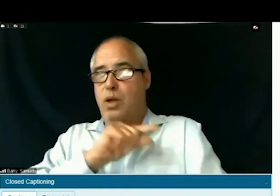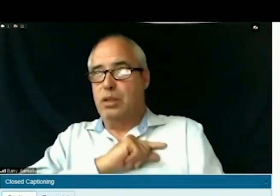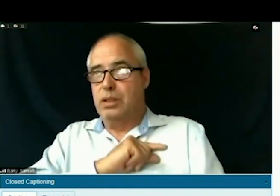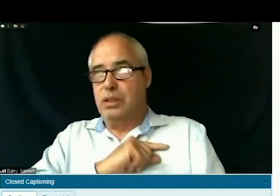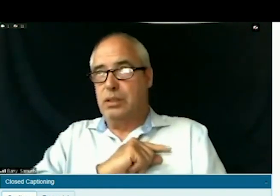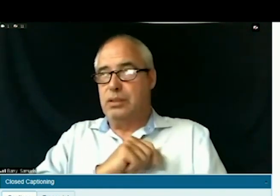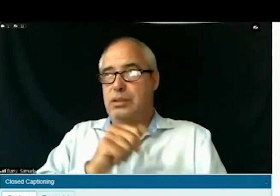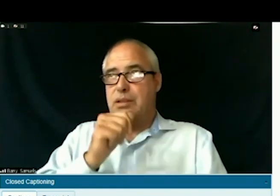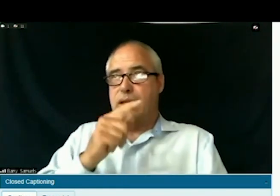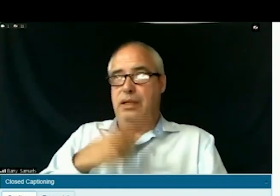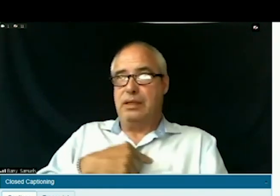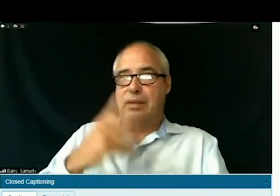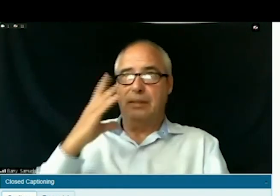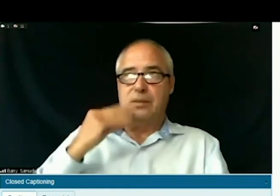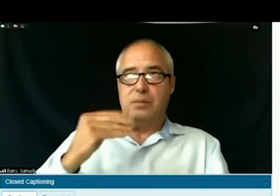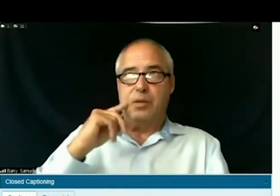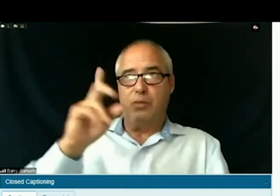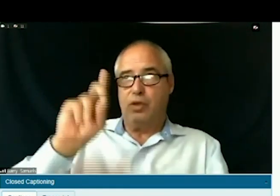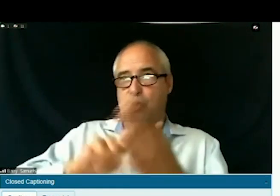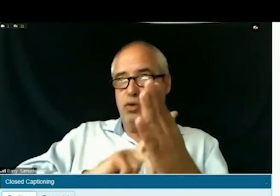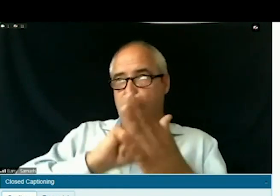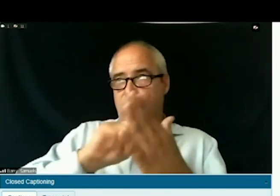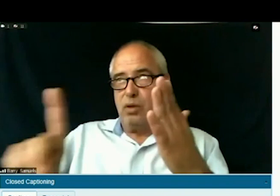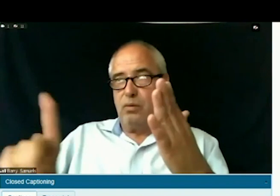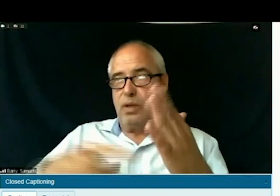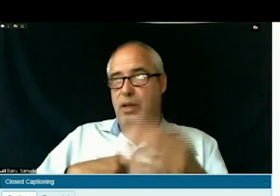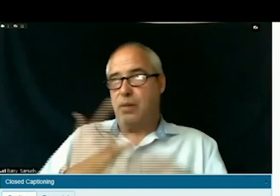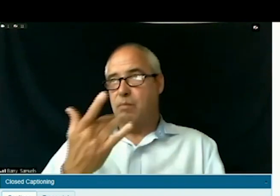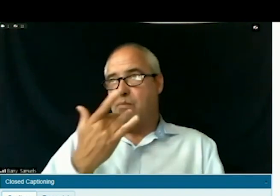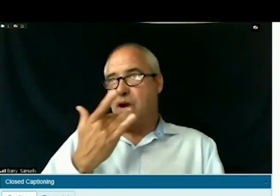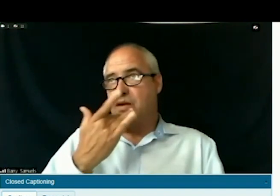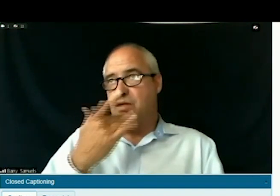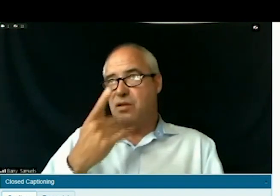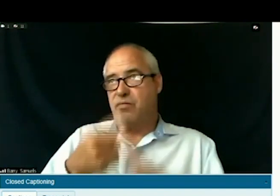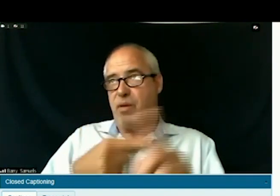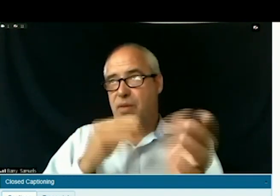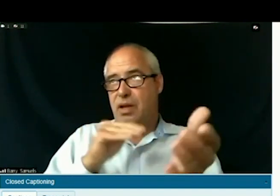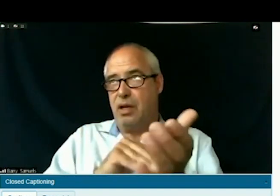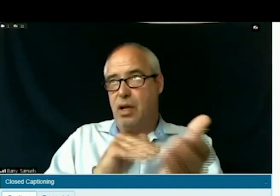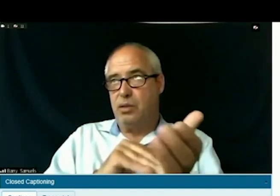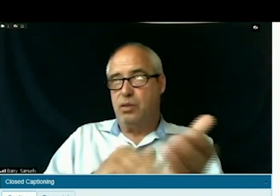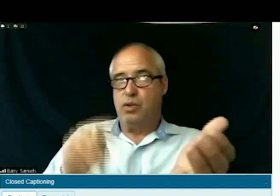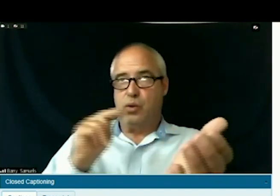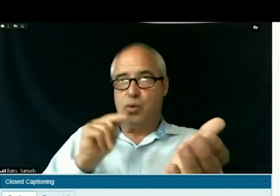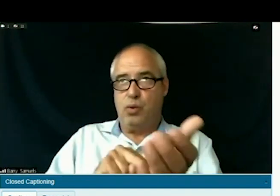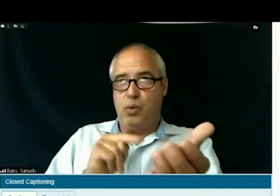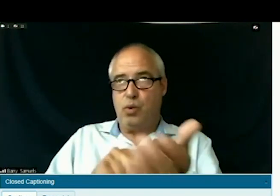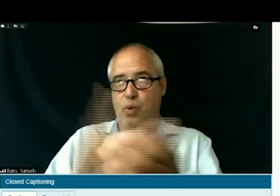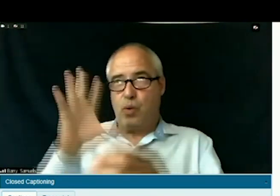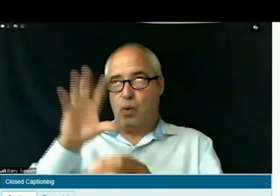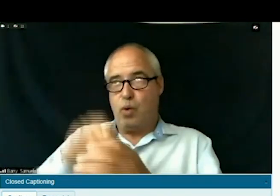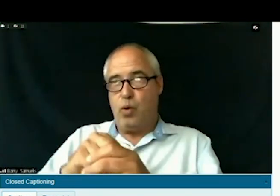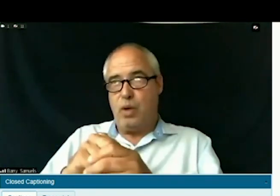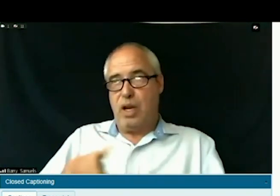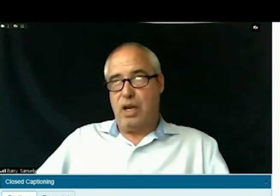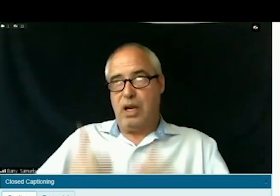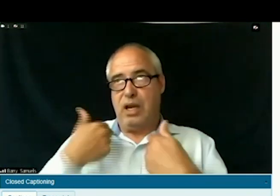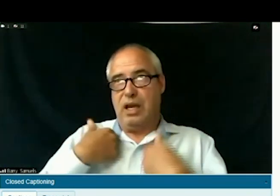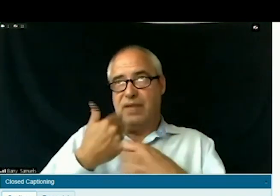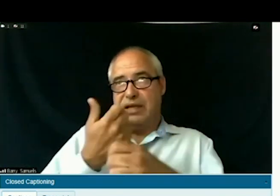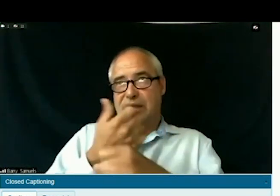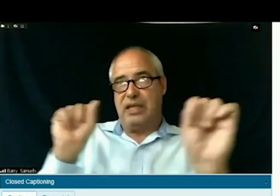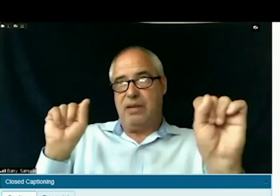experienced discrimination and biases by healthcare professionals, including life-saving